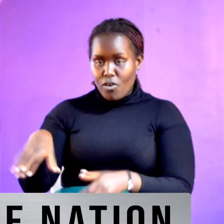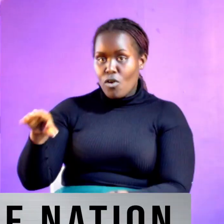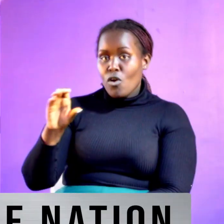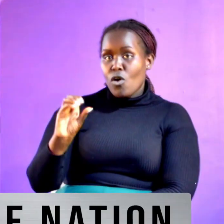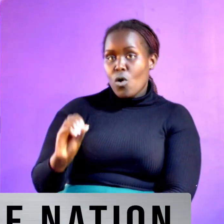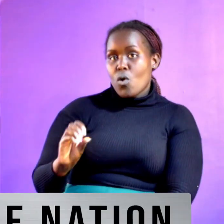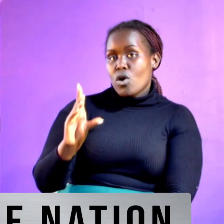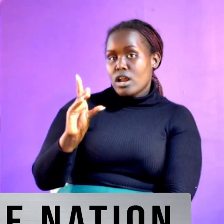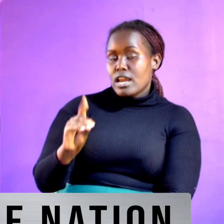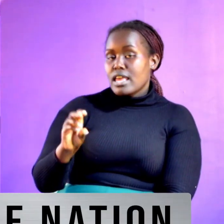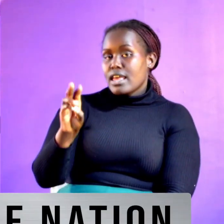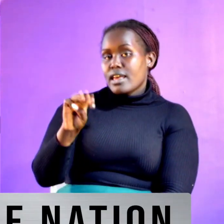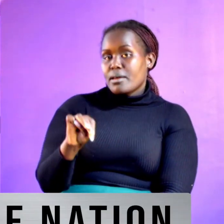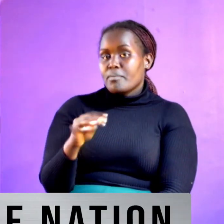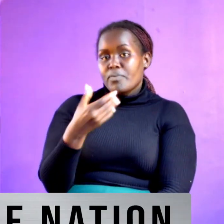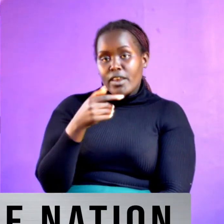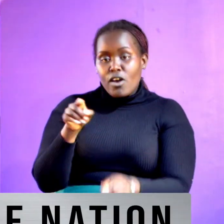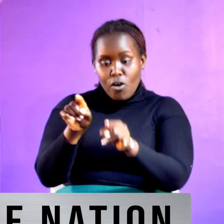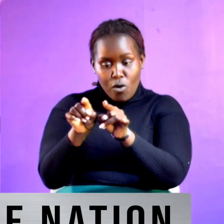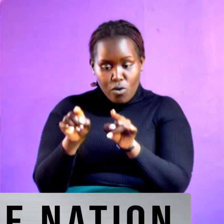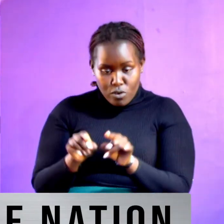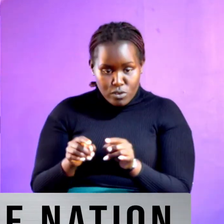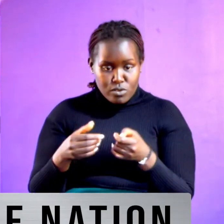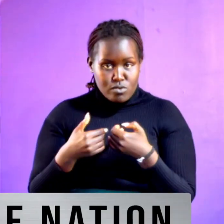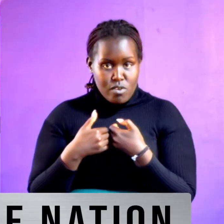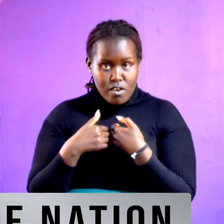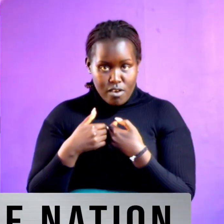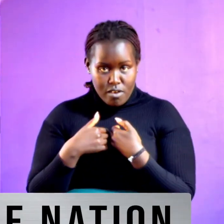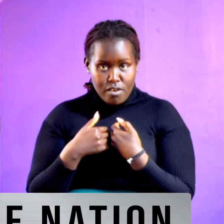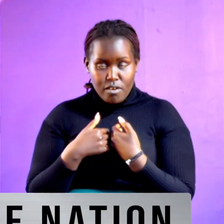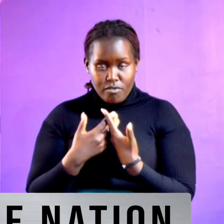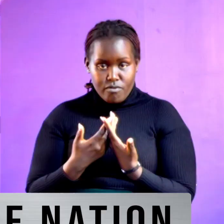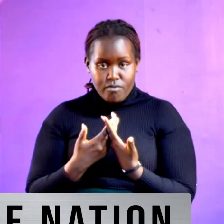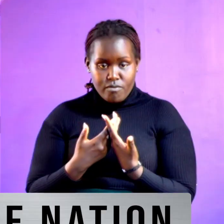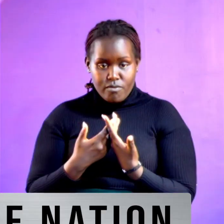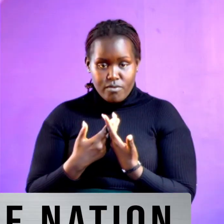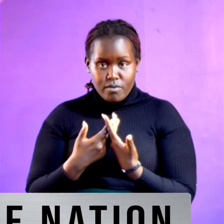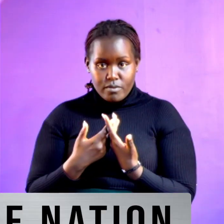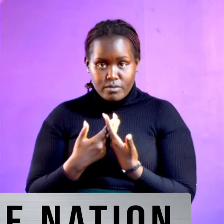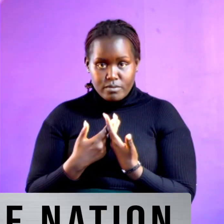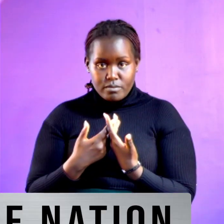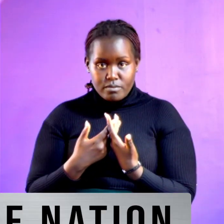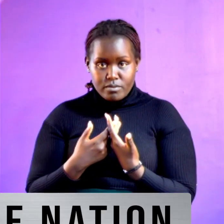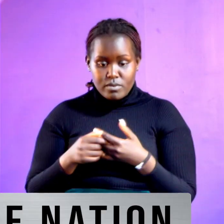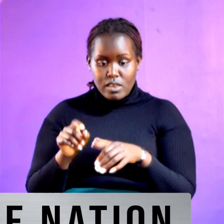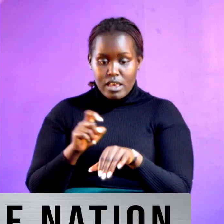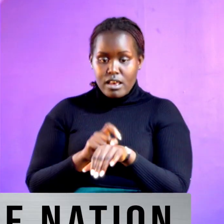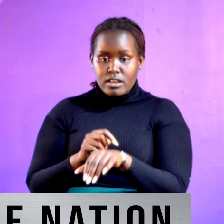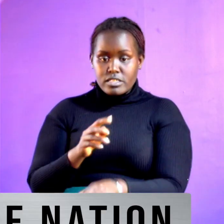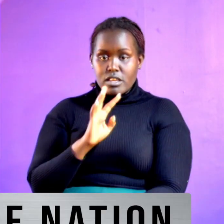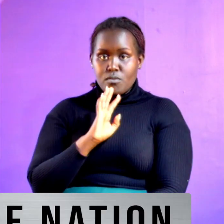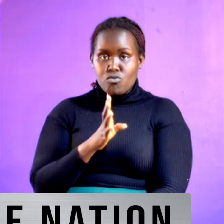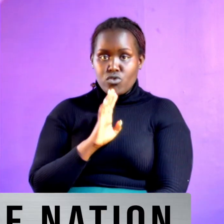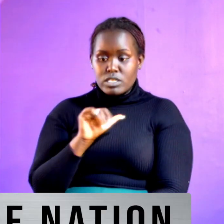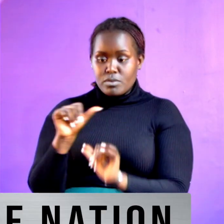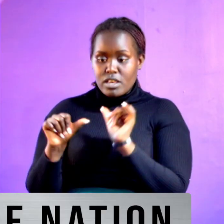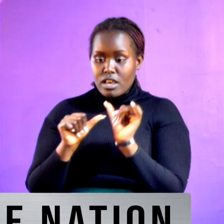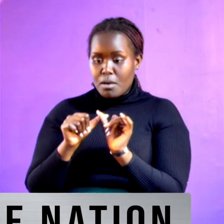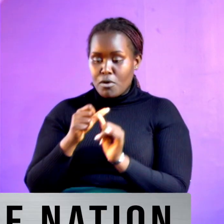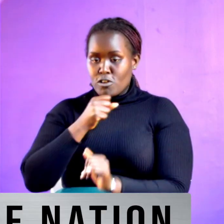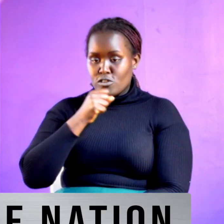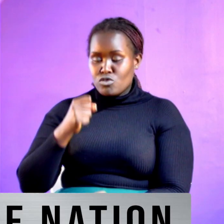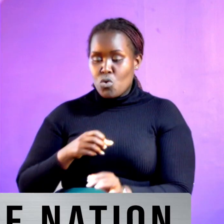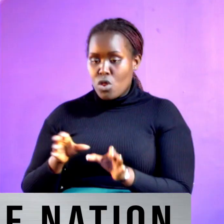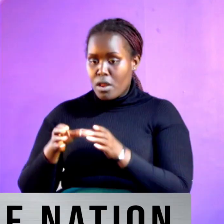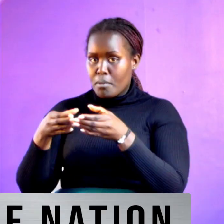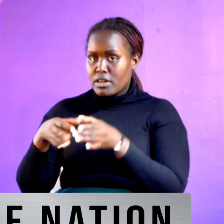Yeah. So he has also had a That just history tells in me party something. organization. When we are talking of old parties, Ford